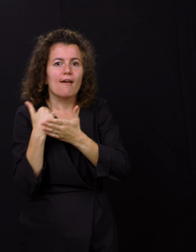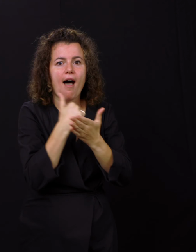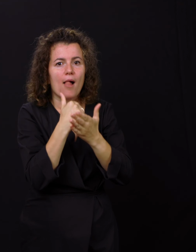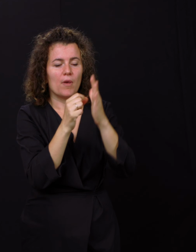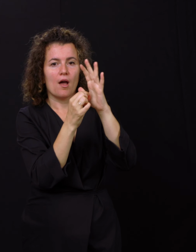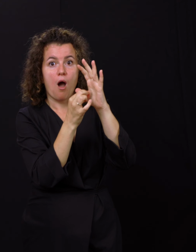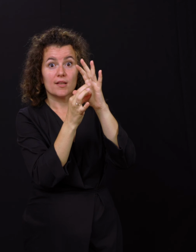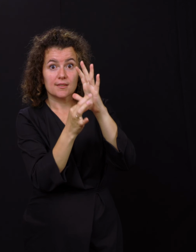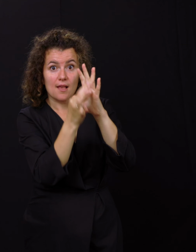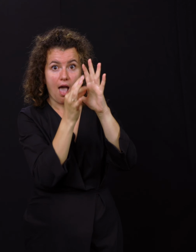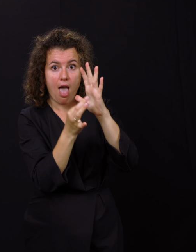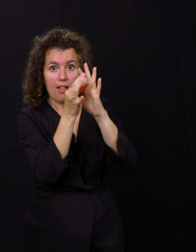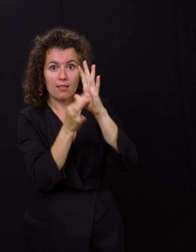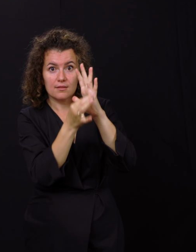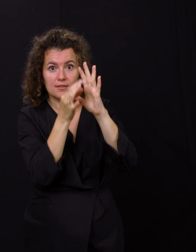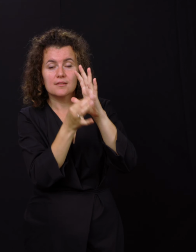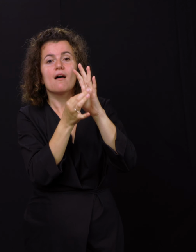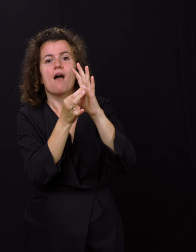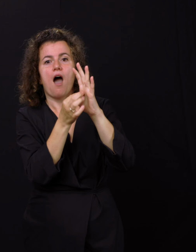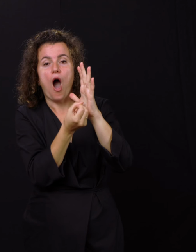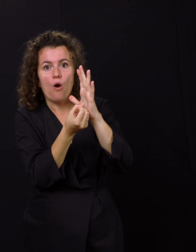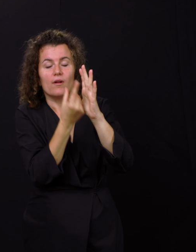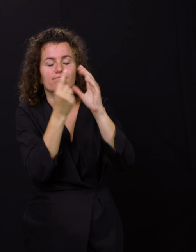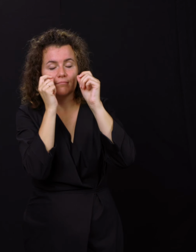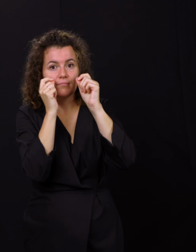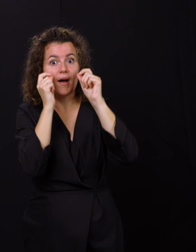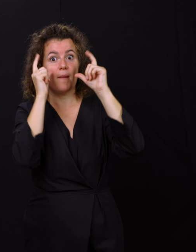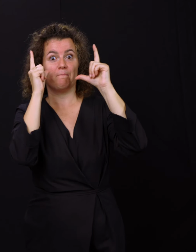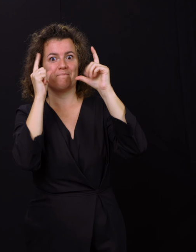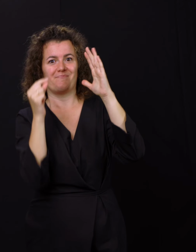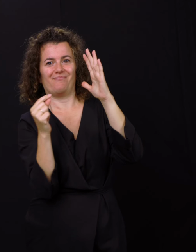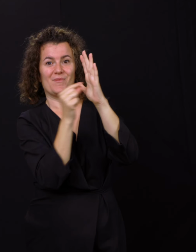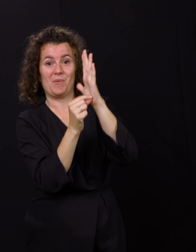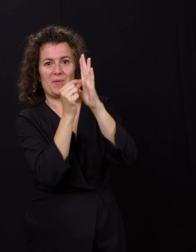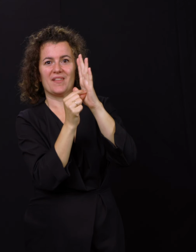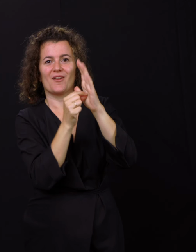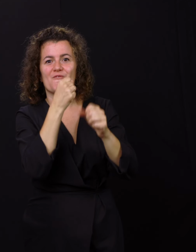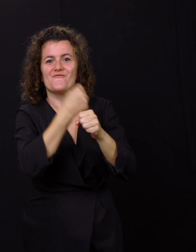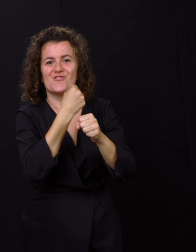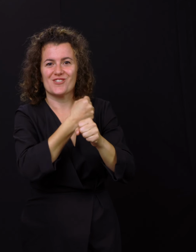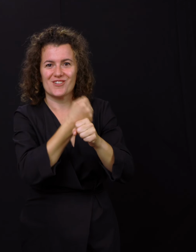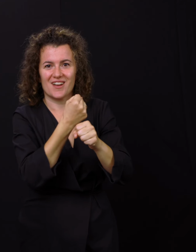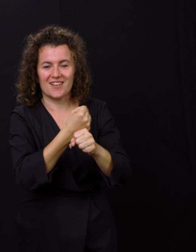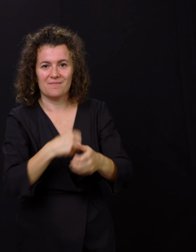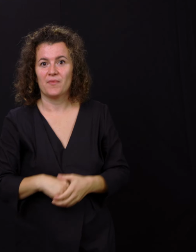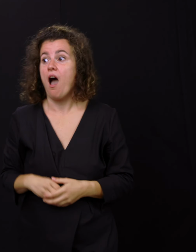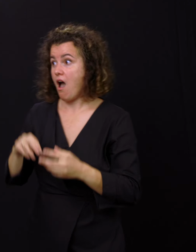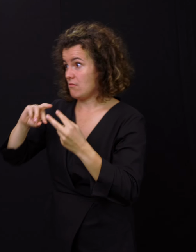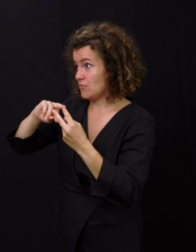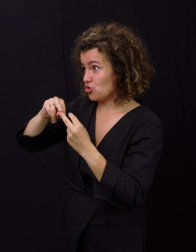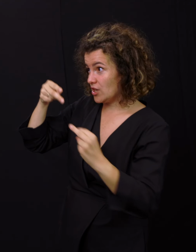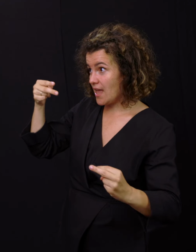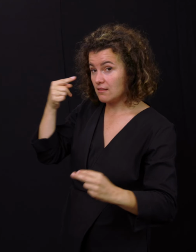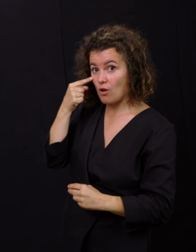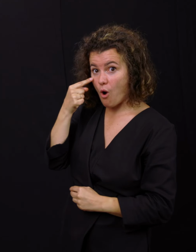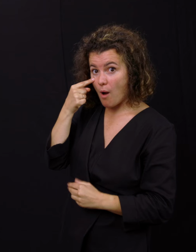these patients. Yeah, and that's a good thing, because that is where optogenetics comes in, right? Exactly. So our research idea is to